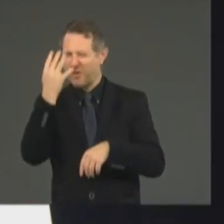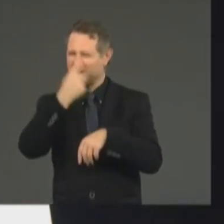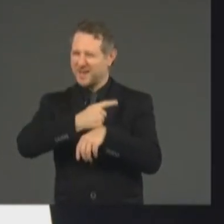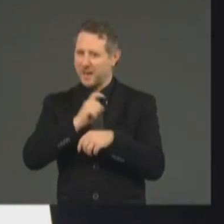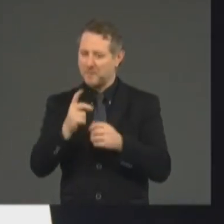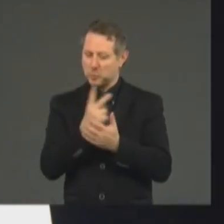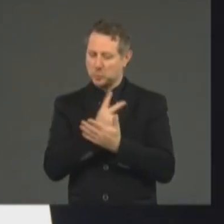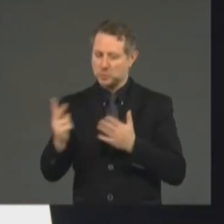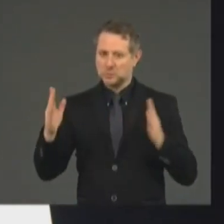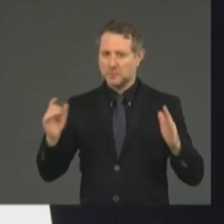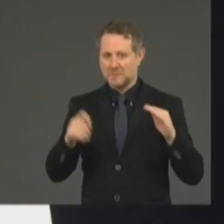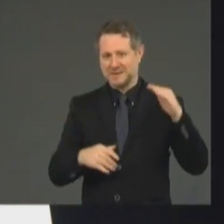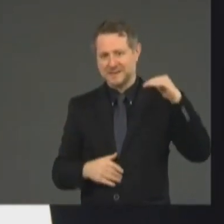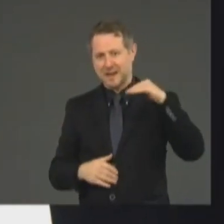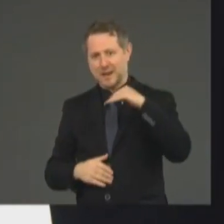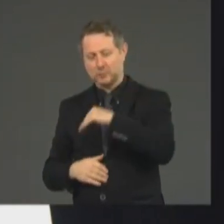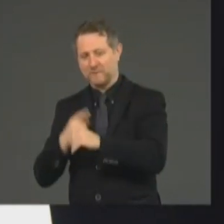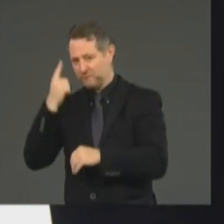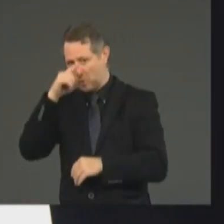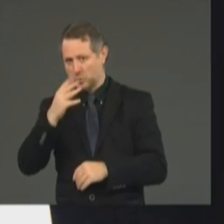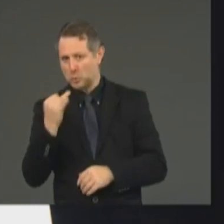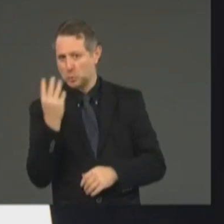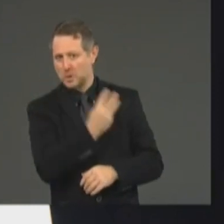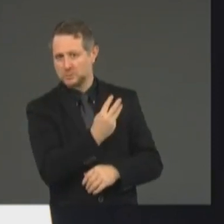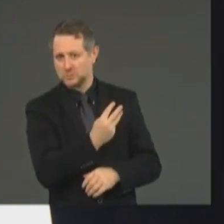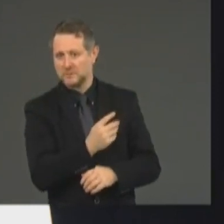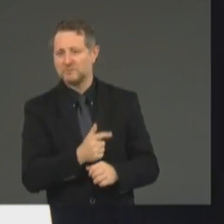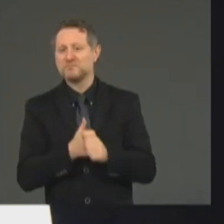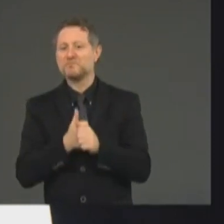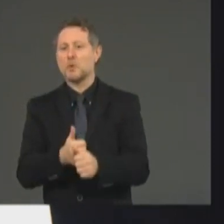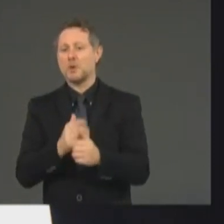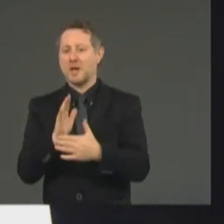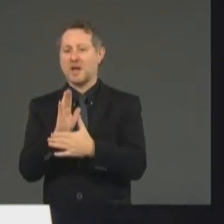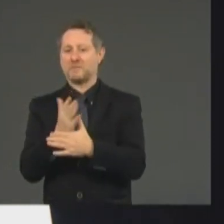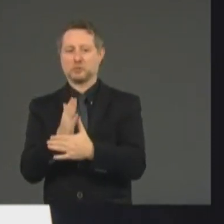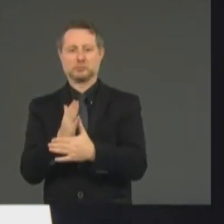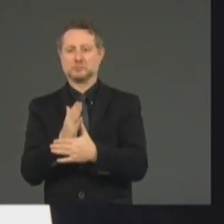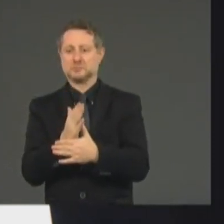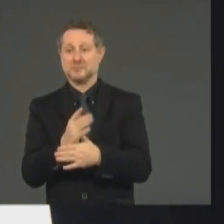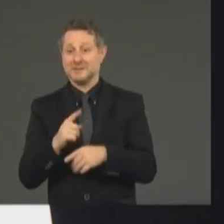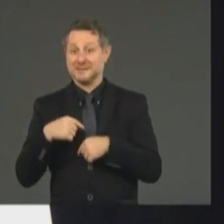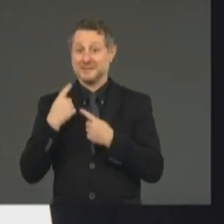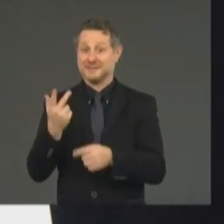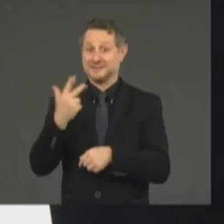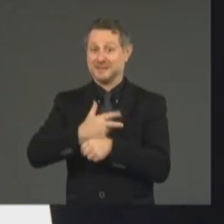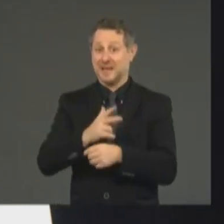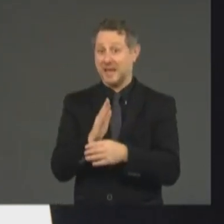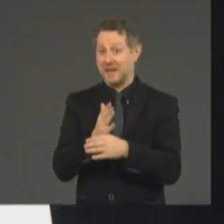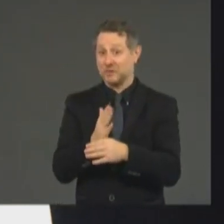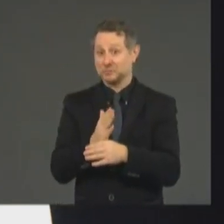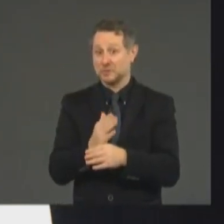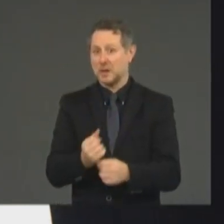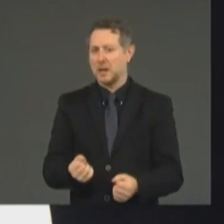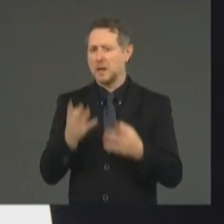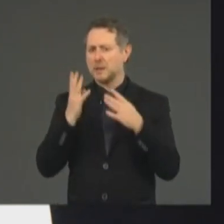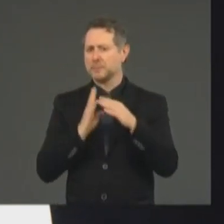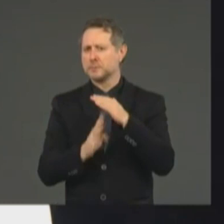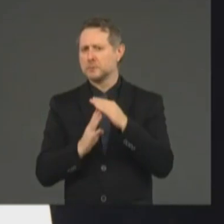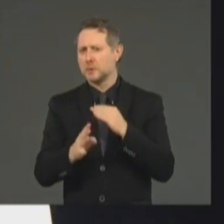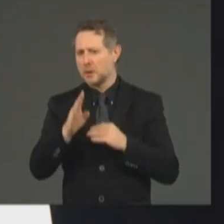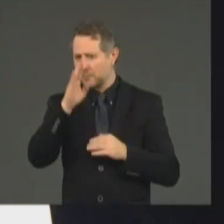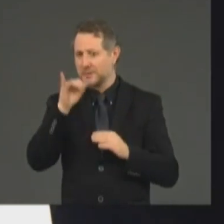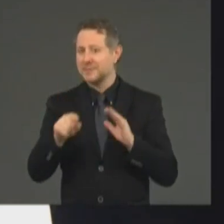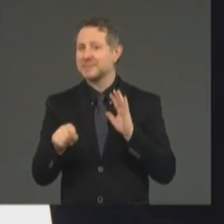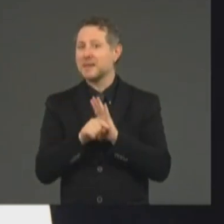instance for Western New York, it's on that rolling average, and the rolling average of the last 3 days. The hospitalization is actually -6 on the